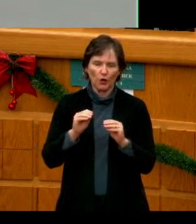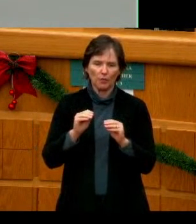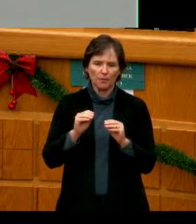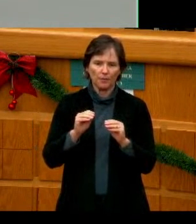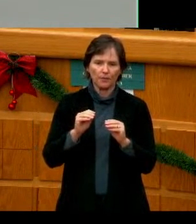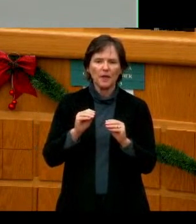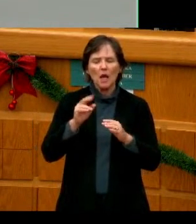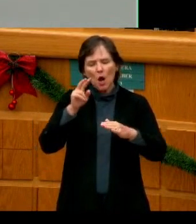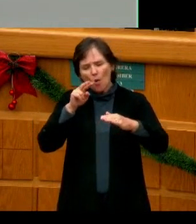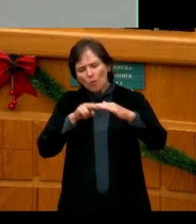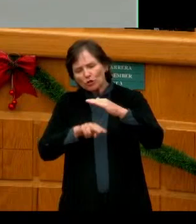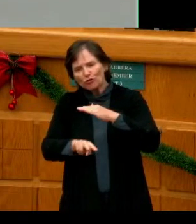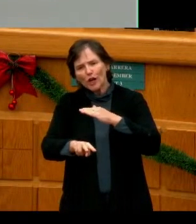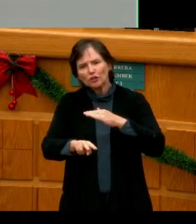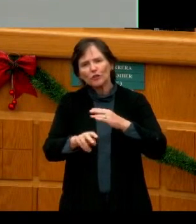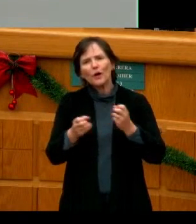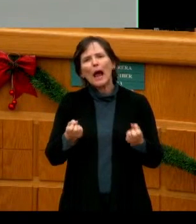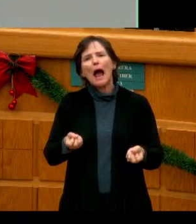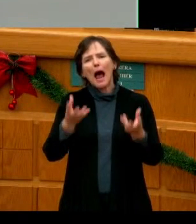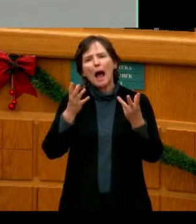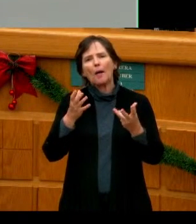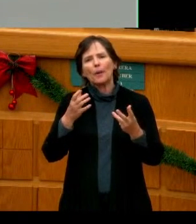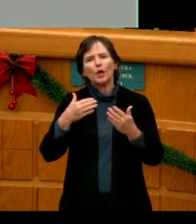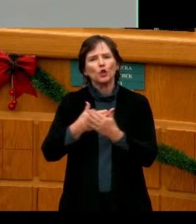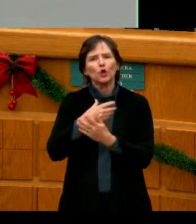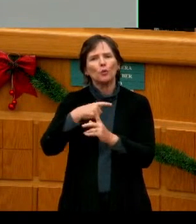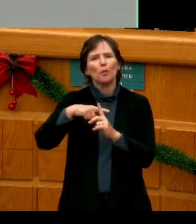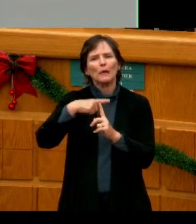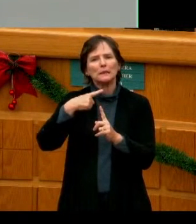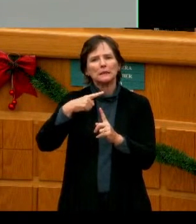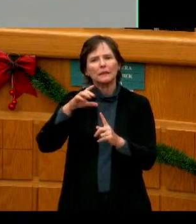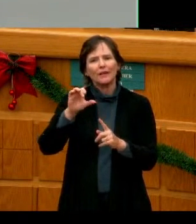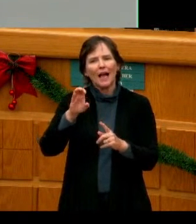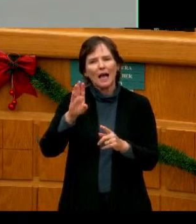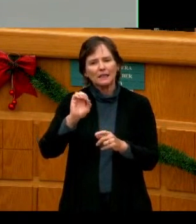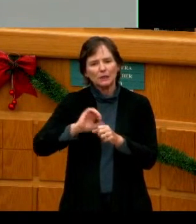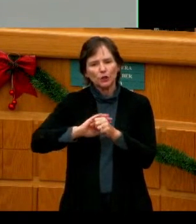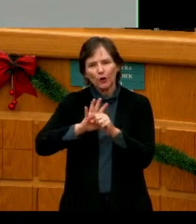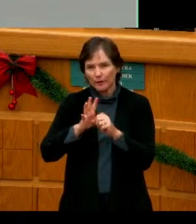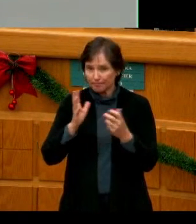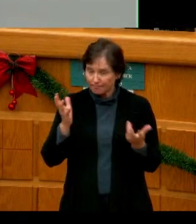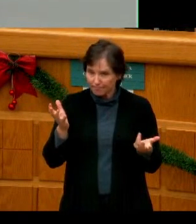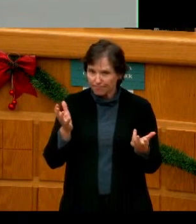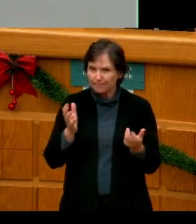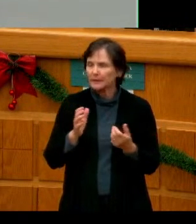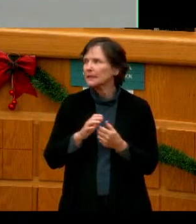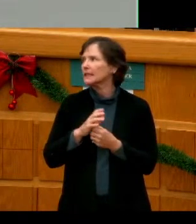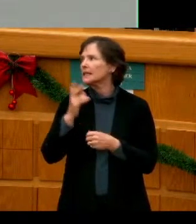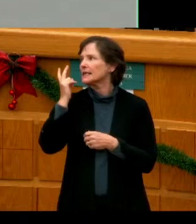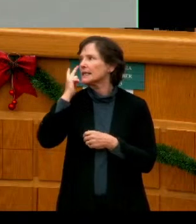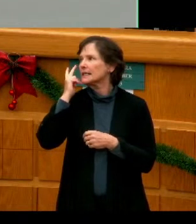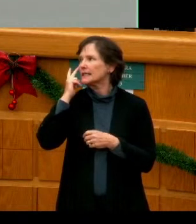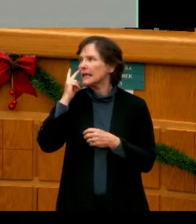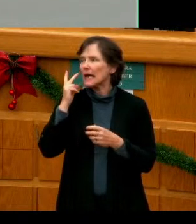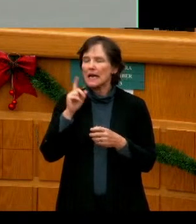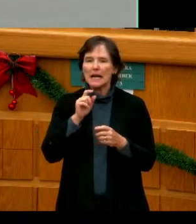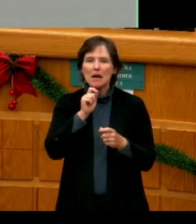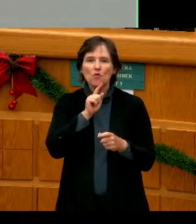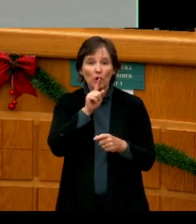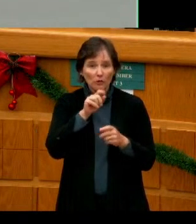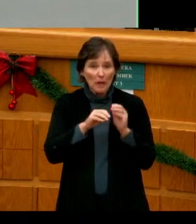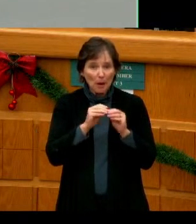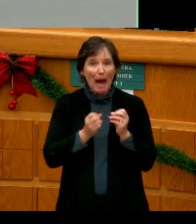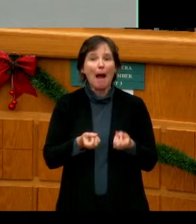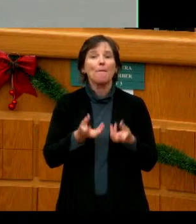So in terms of our projections and the number of cases, this figure shows the number of new confirmed cases with